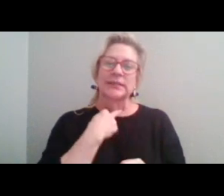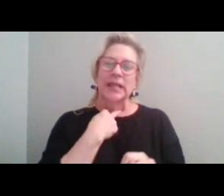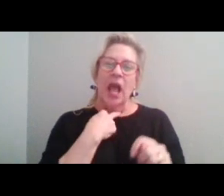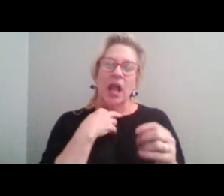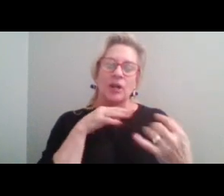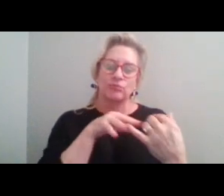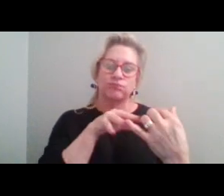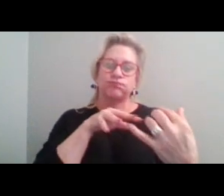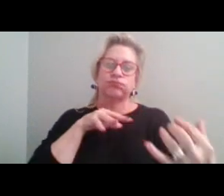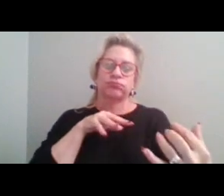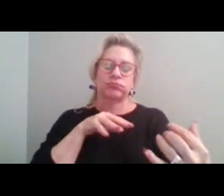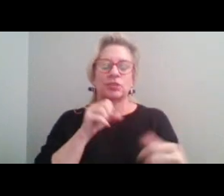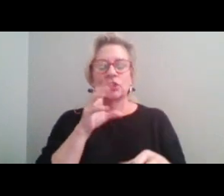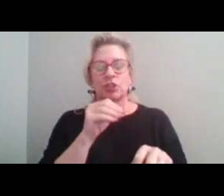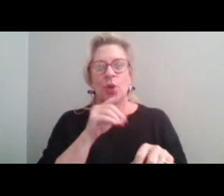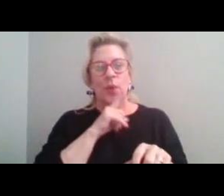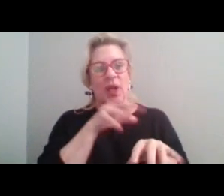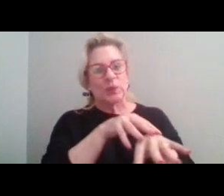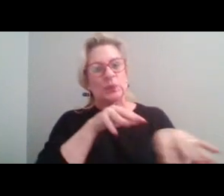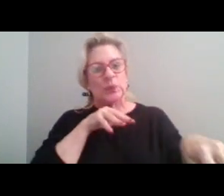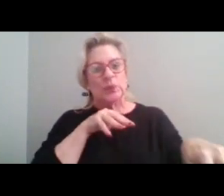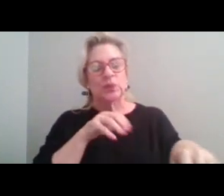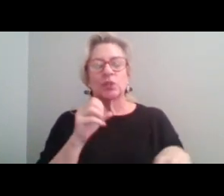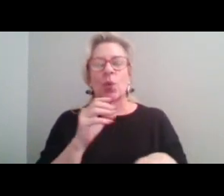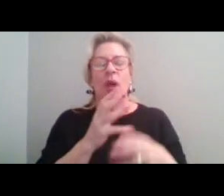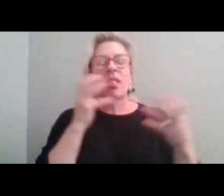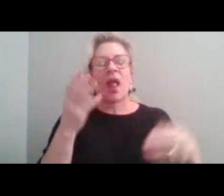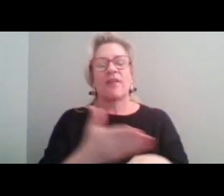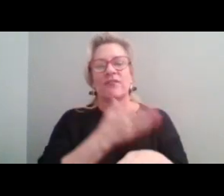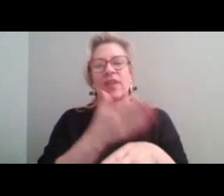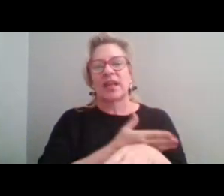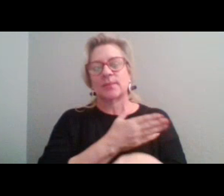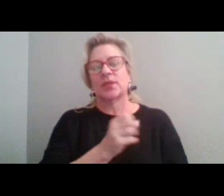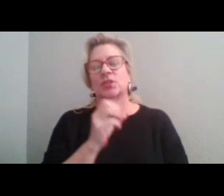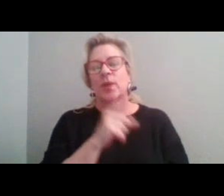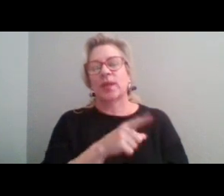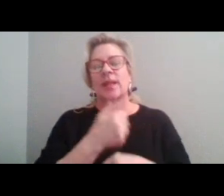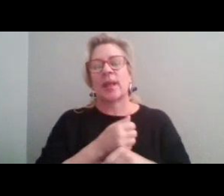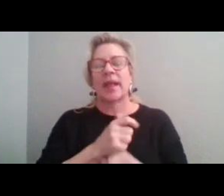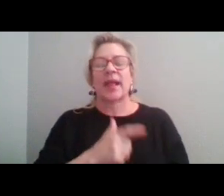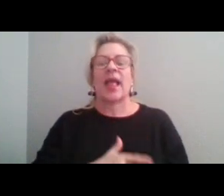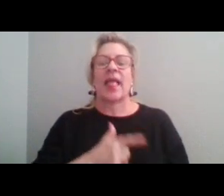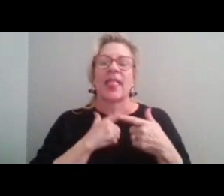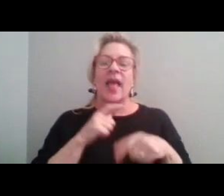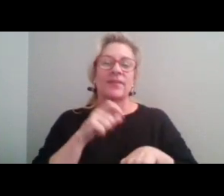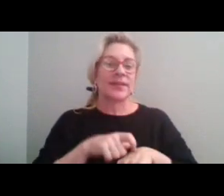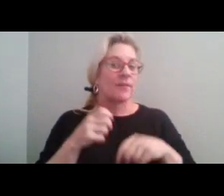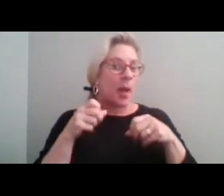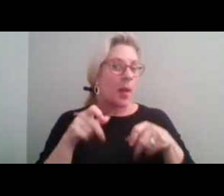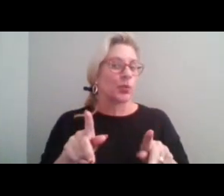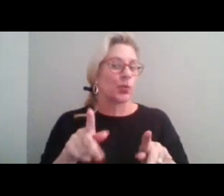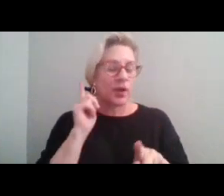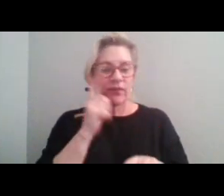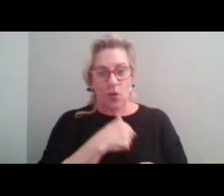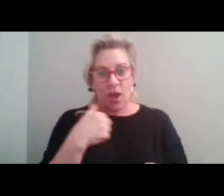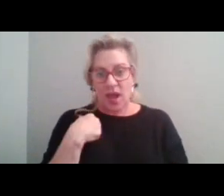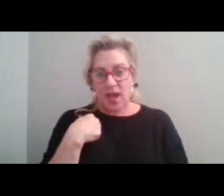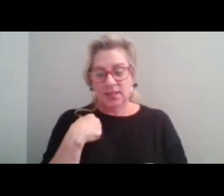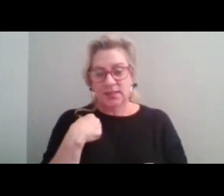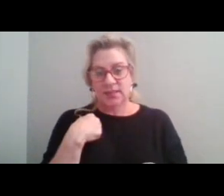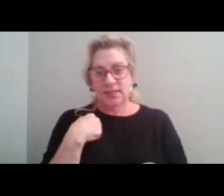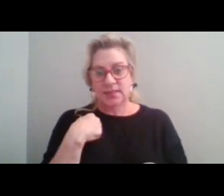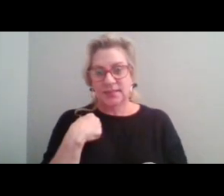of investment from IIJA. It is creating a lifetime of opportunity for us in